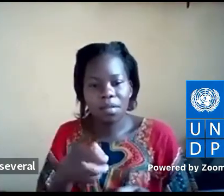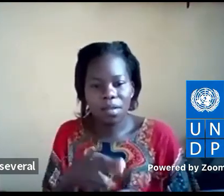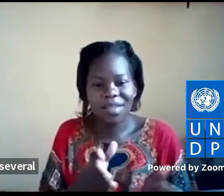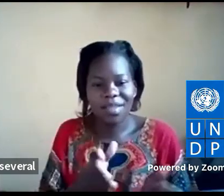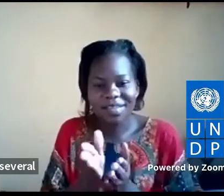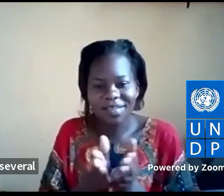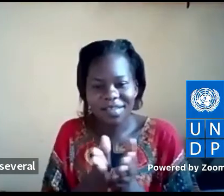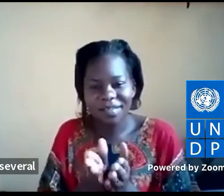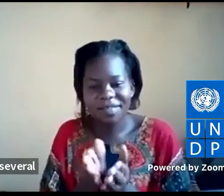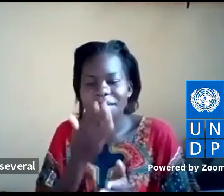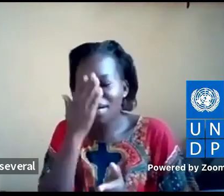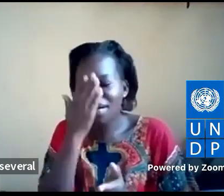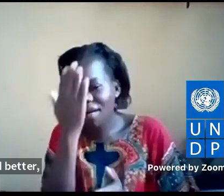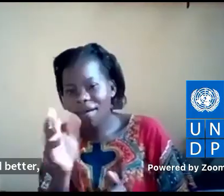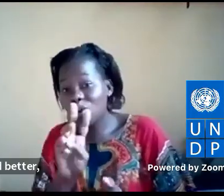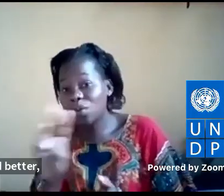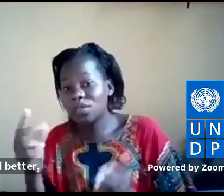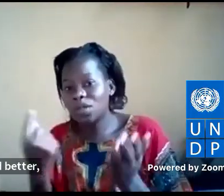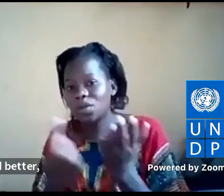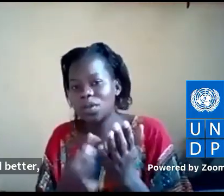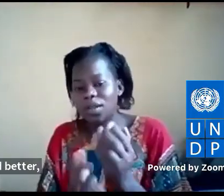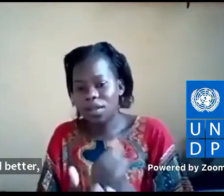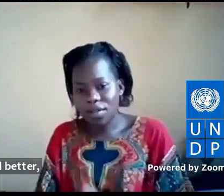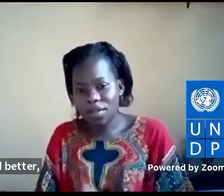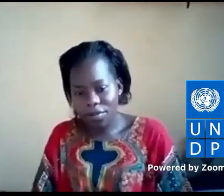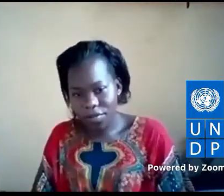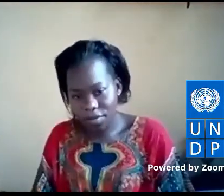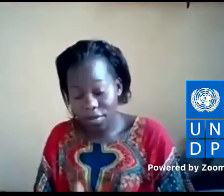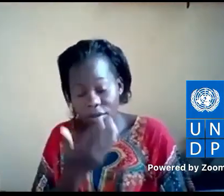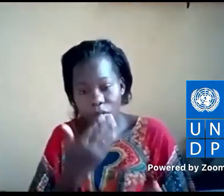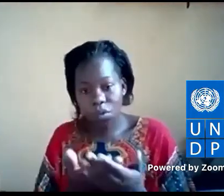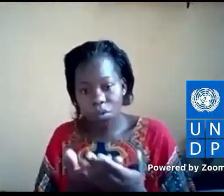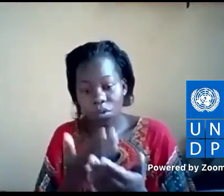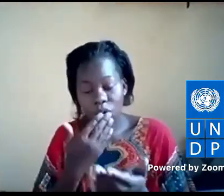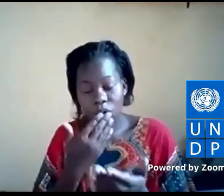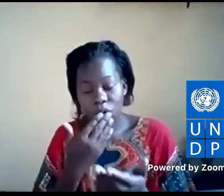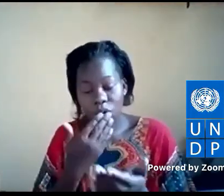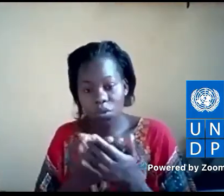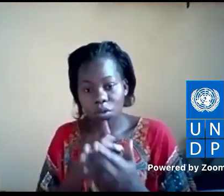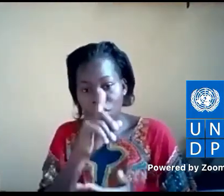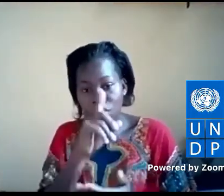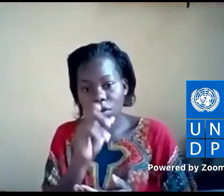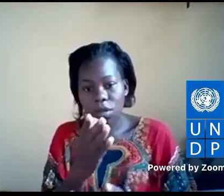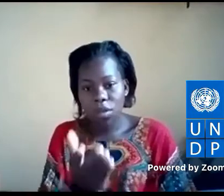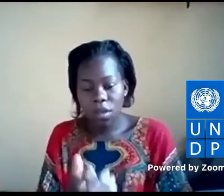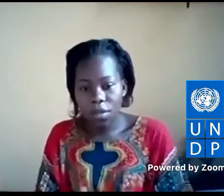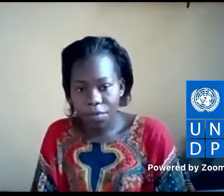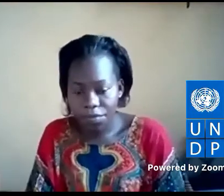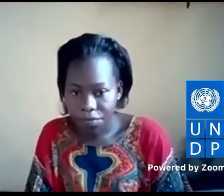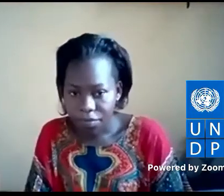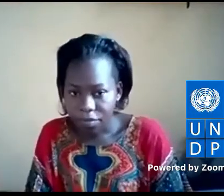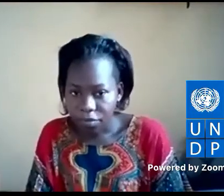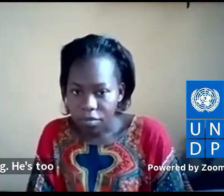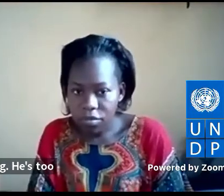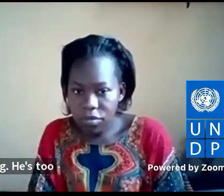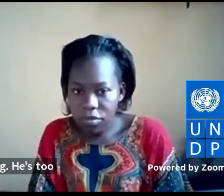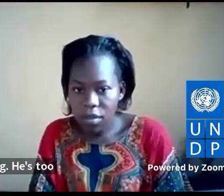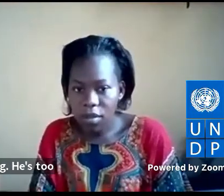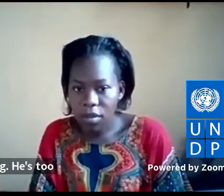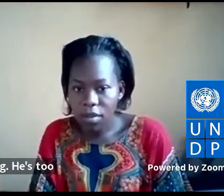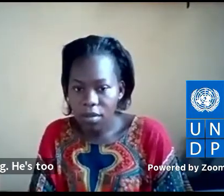Barara that I need to get right. This is a very interesting one. And part of what the Ideathon will be doing is to help